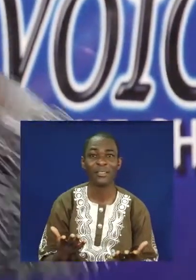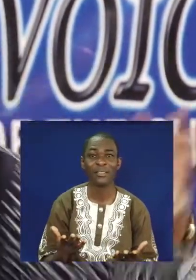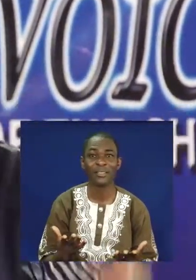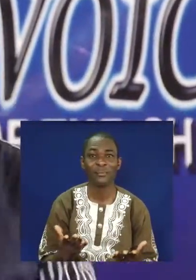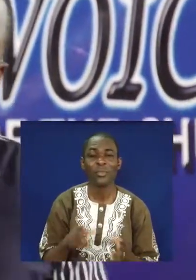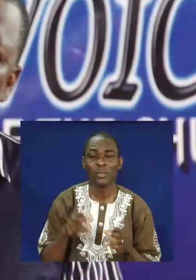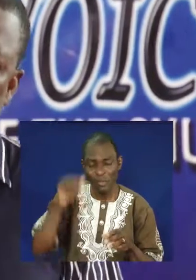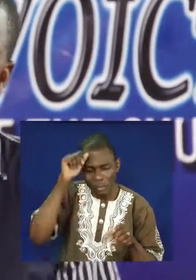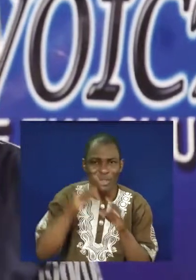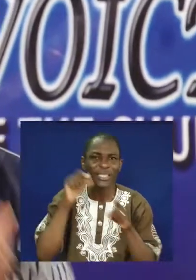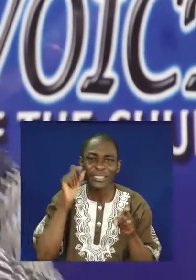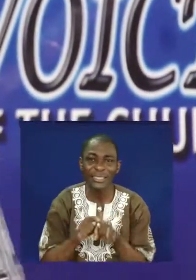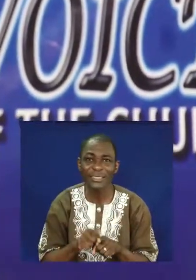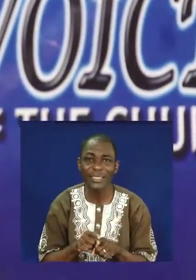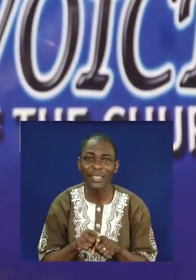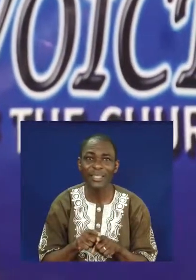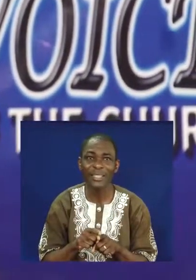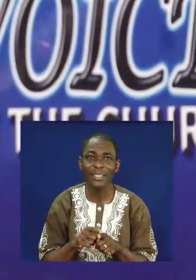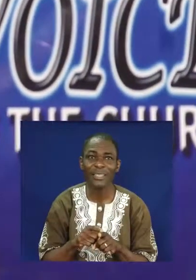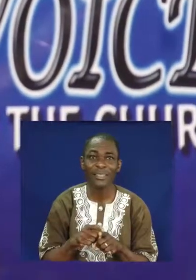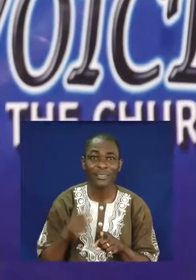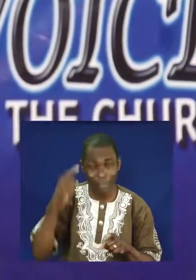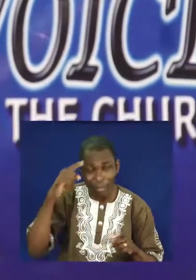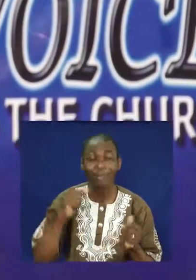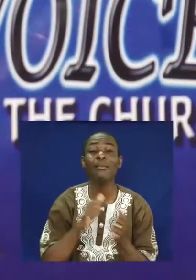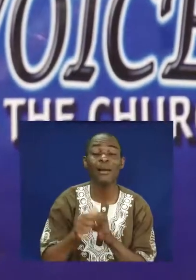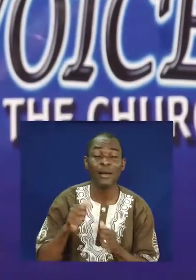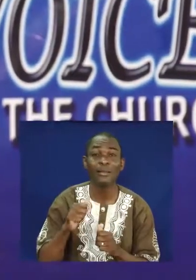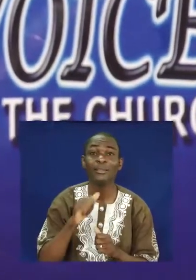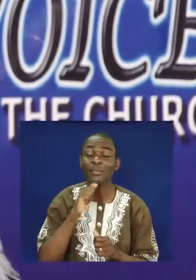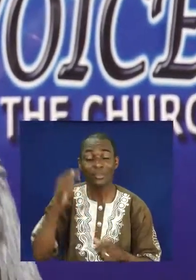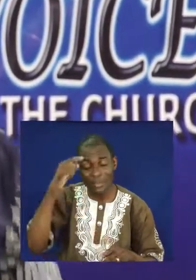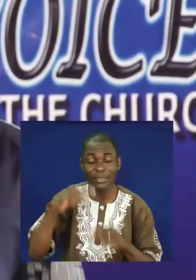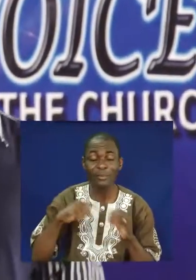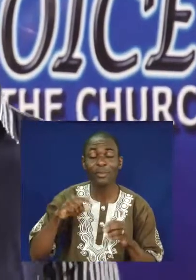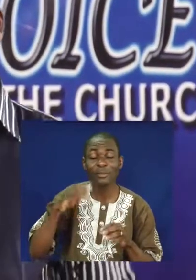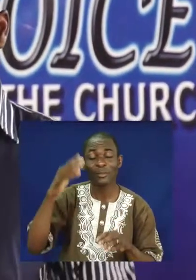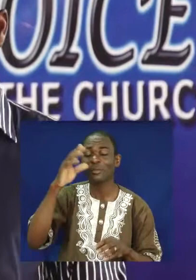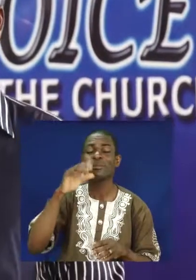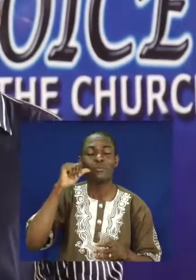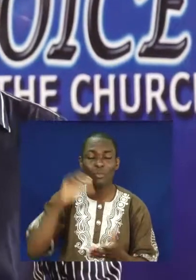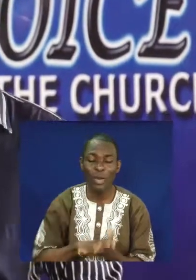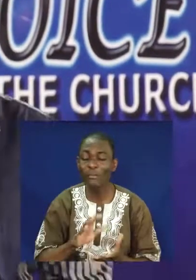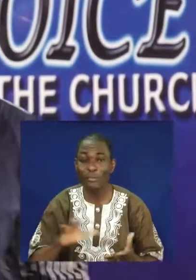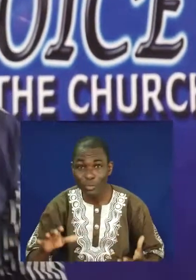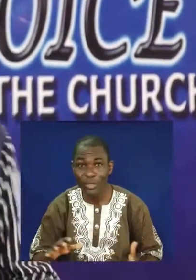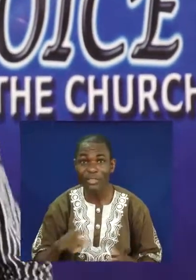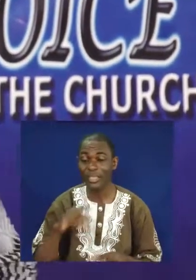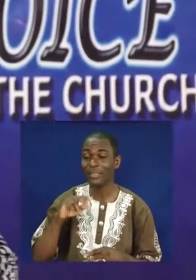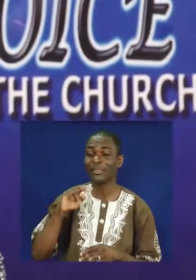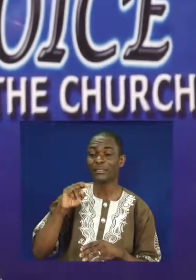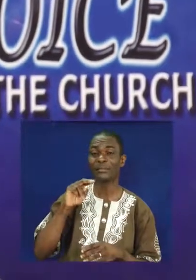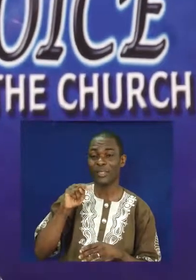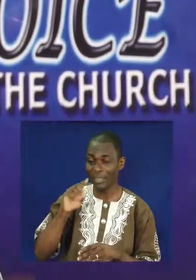a co who, and was idea we say, no. Made up on Vaso, on the same. Many other for. Over to Obama MPP at Tumano. Over to Obama